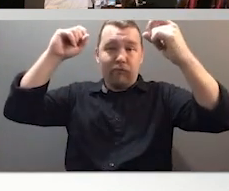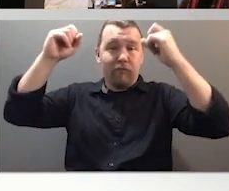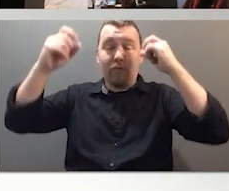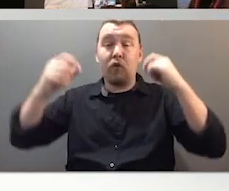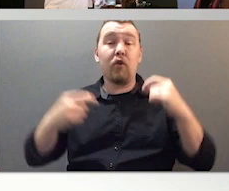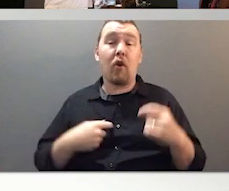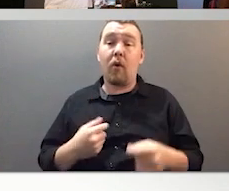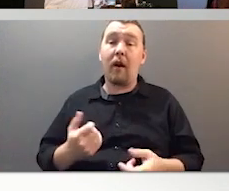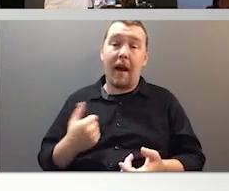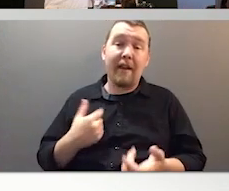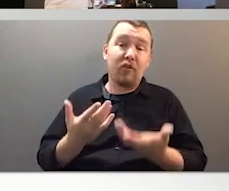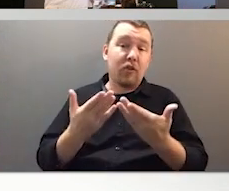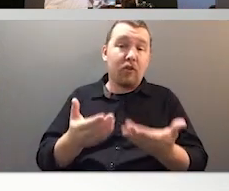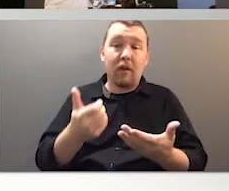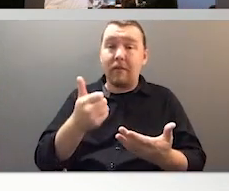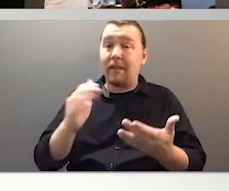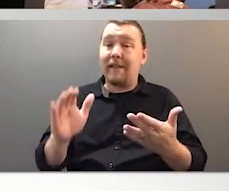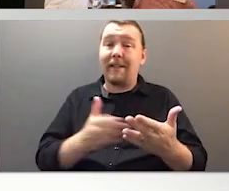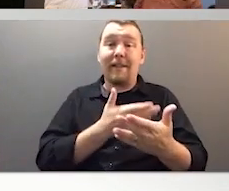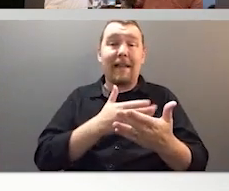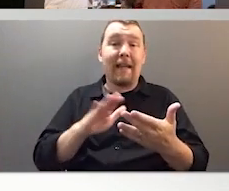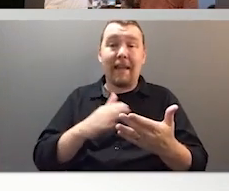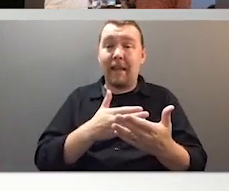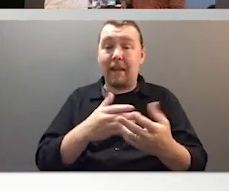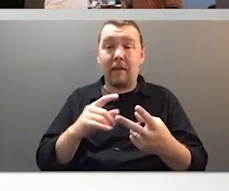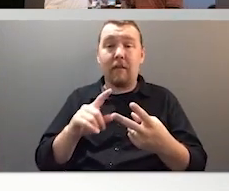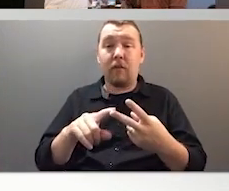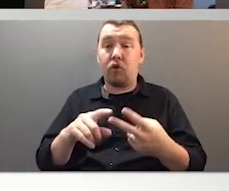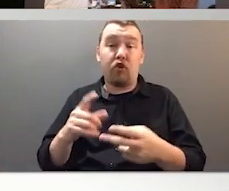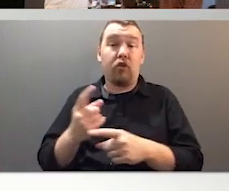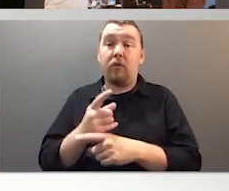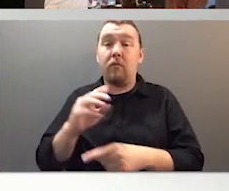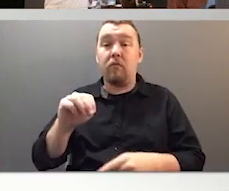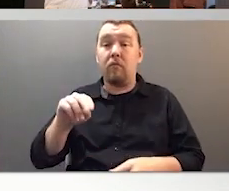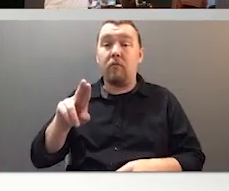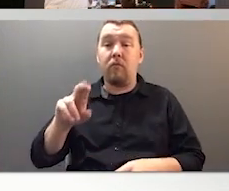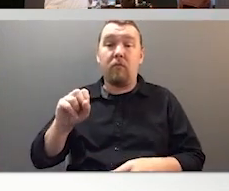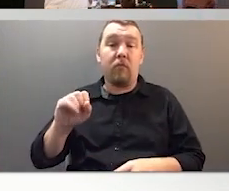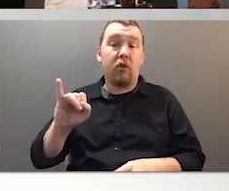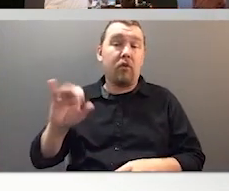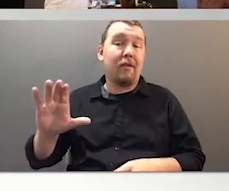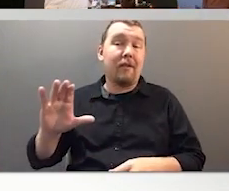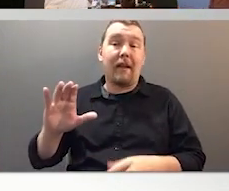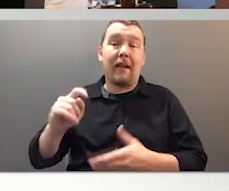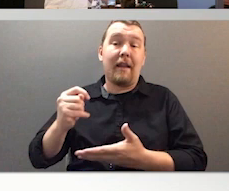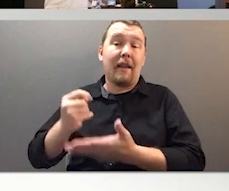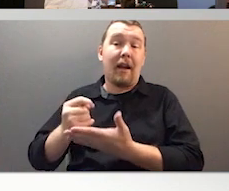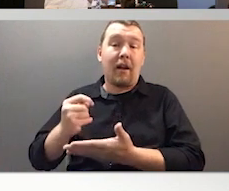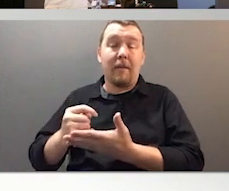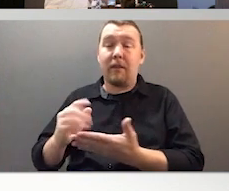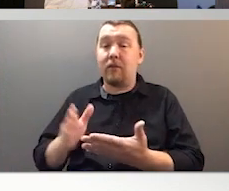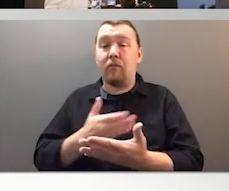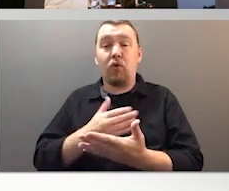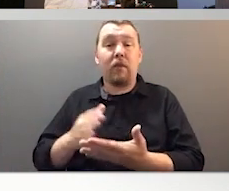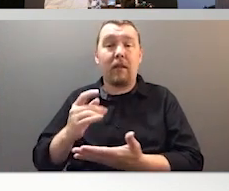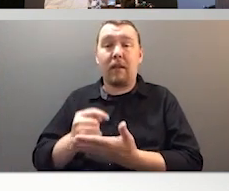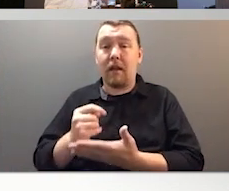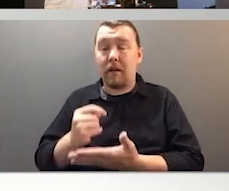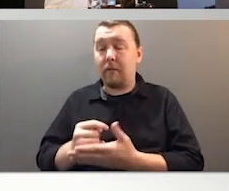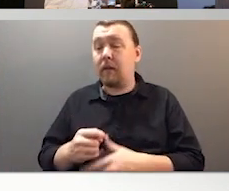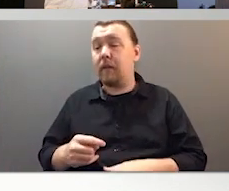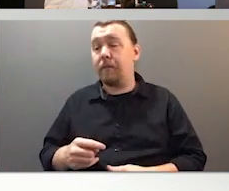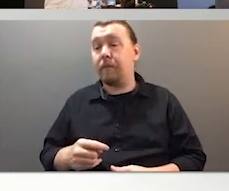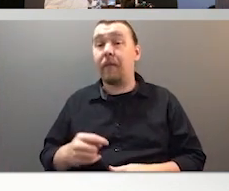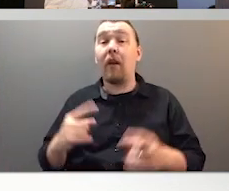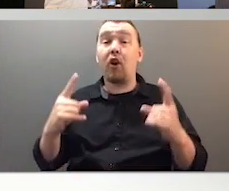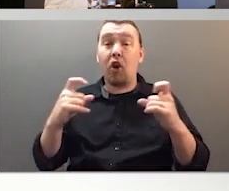music therapy is great. The other thing they found, especially with like complex trauma in FAS,